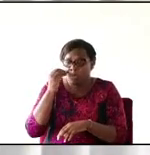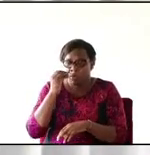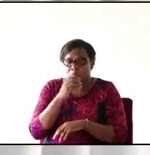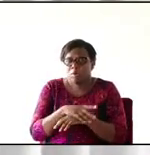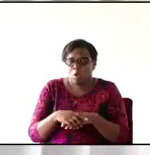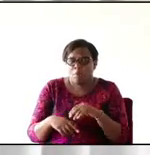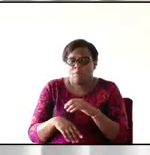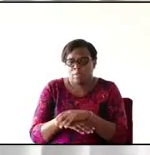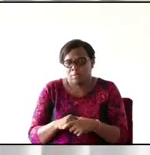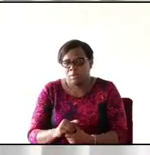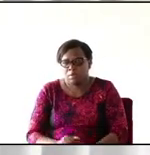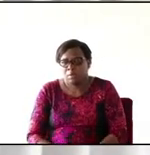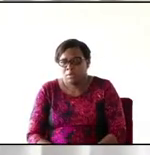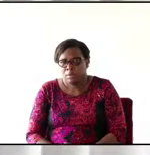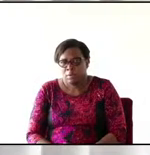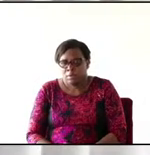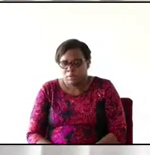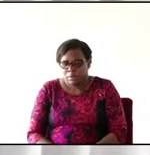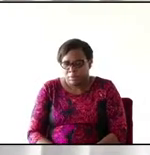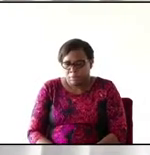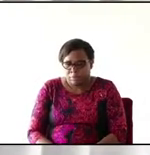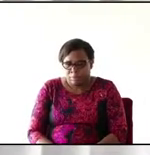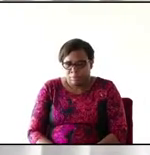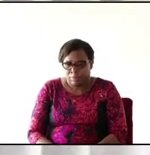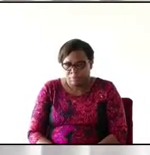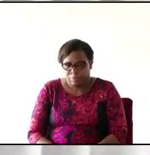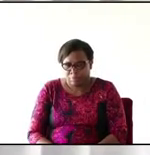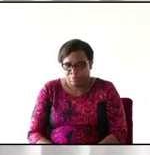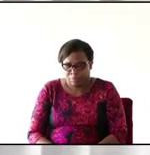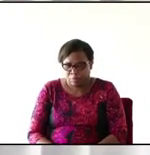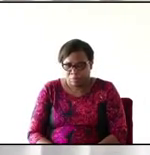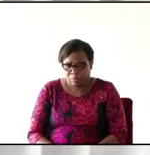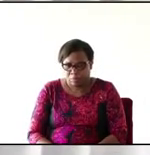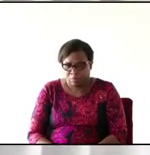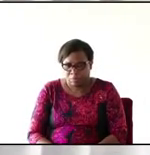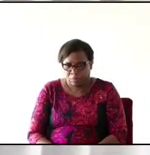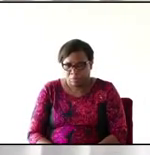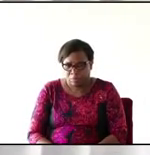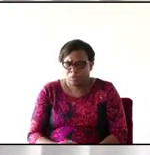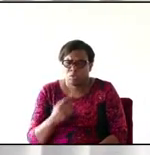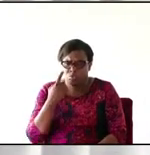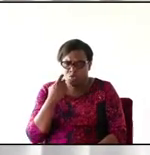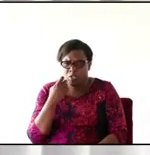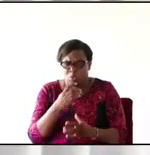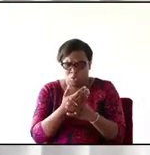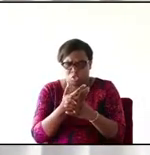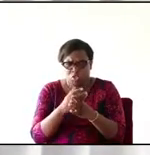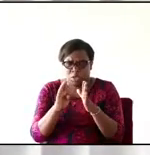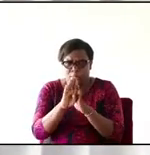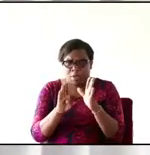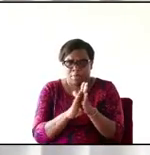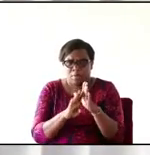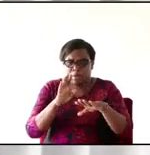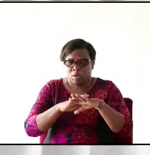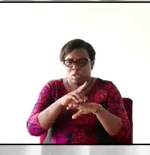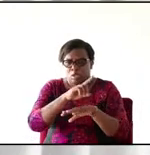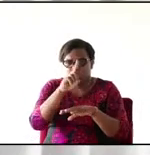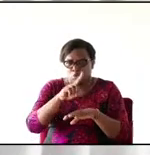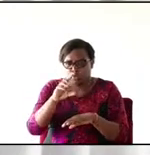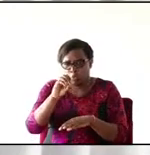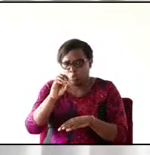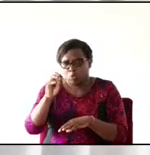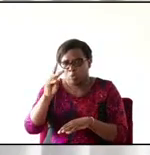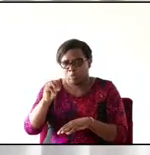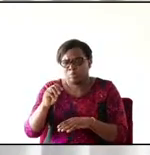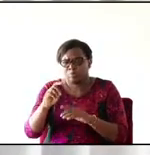Recently, I was sharing in a Bible study on Zoom in a church, and